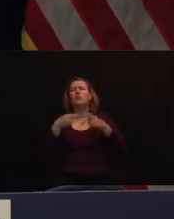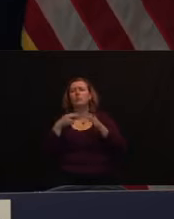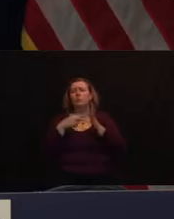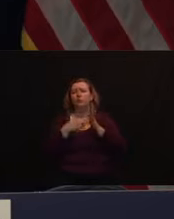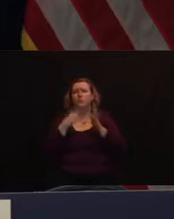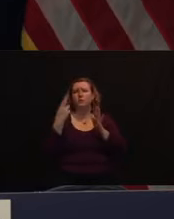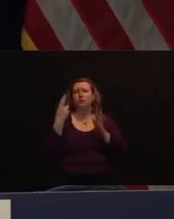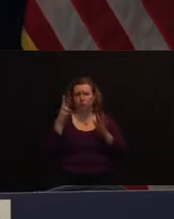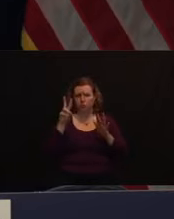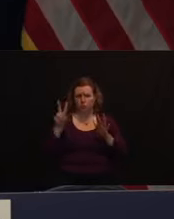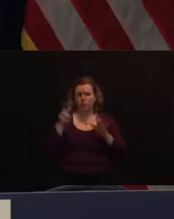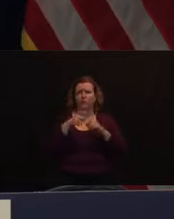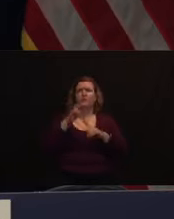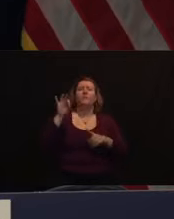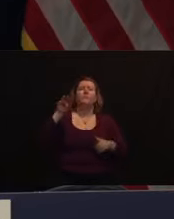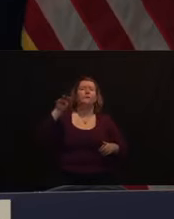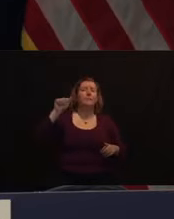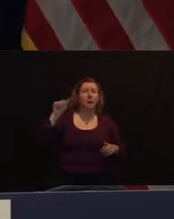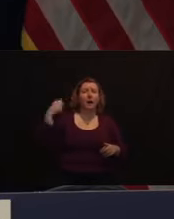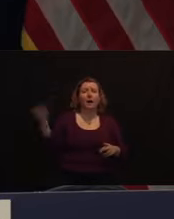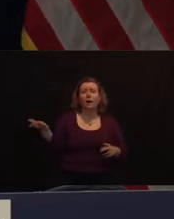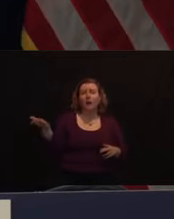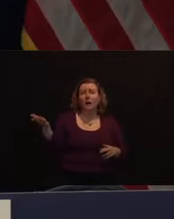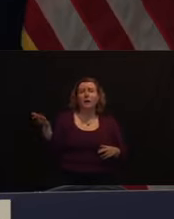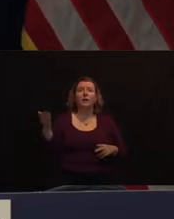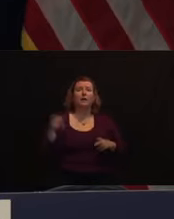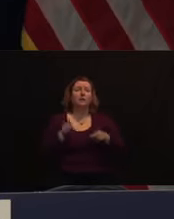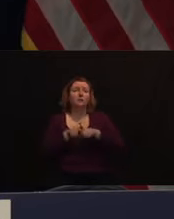and Patrick Cornbill from FEMA as well.